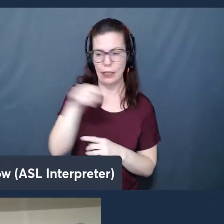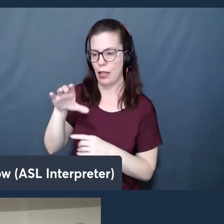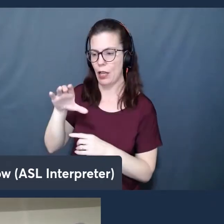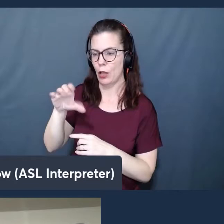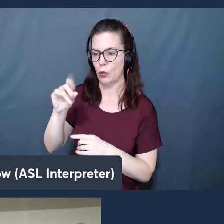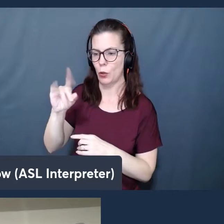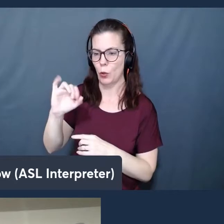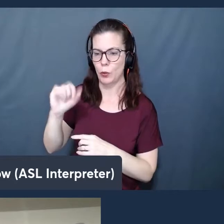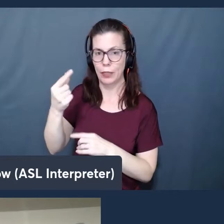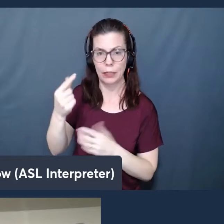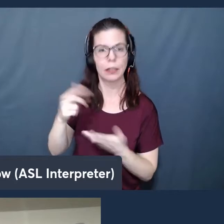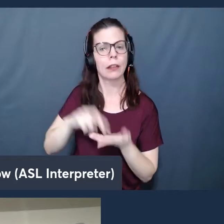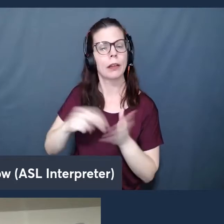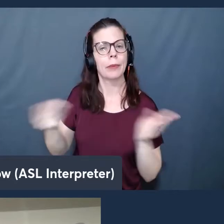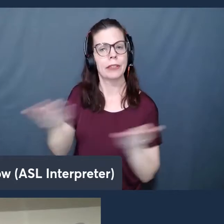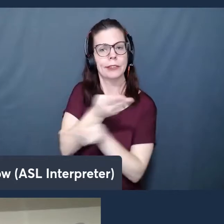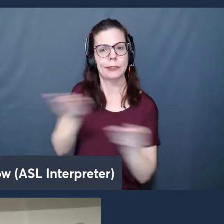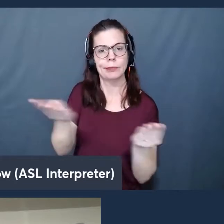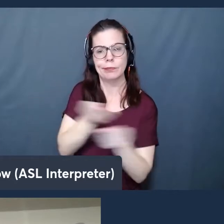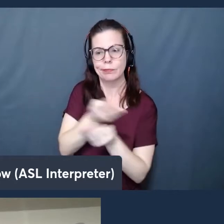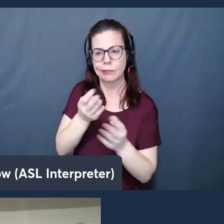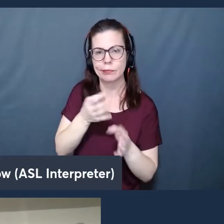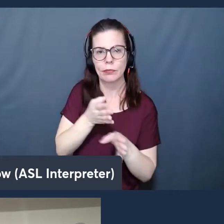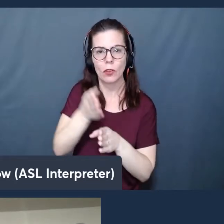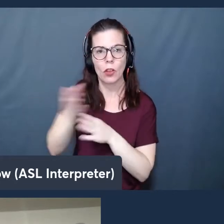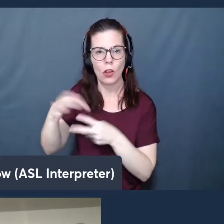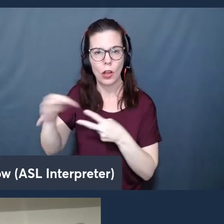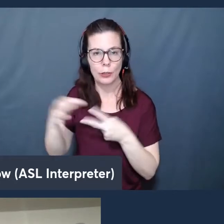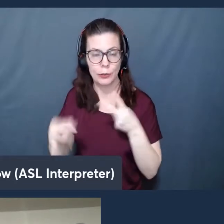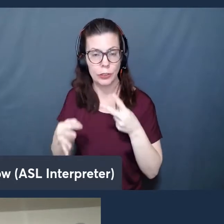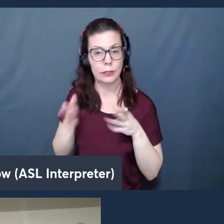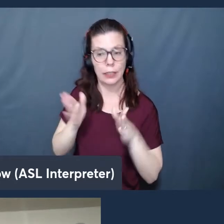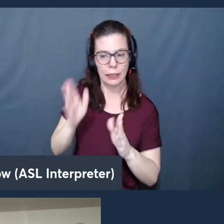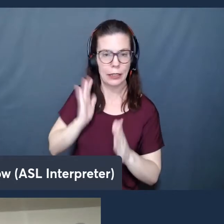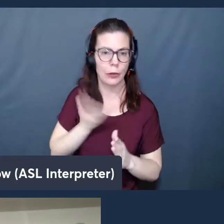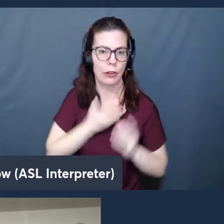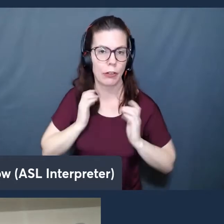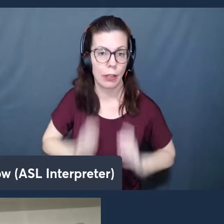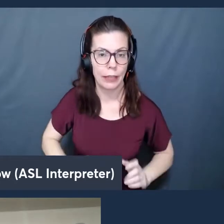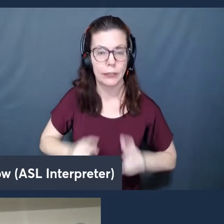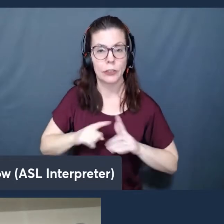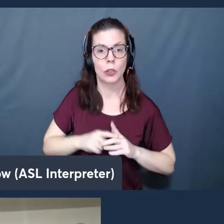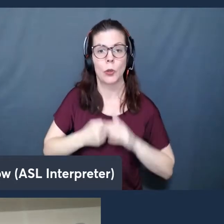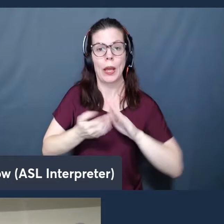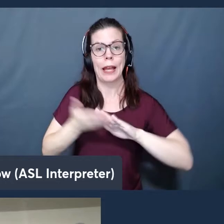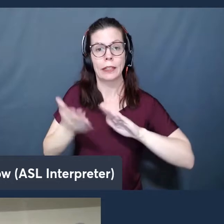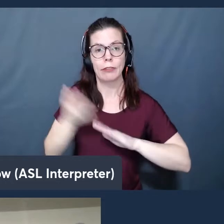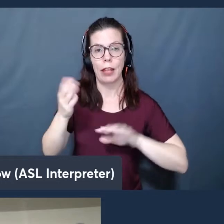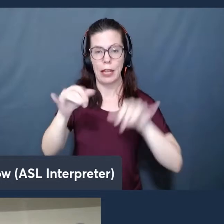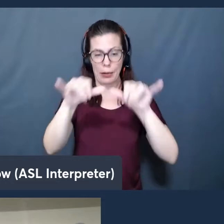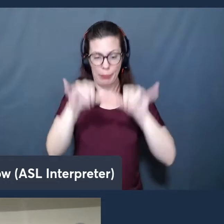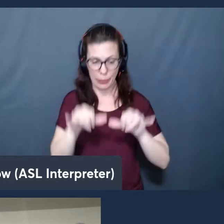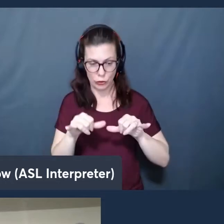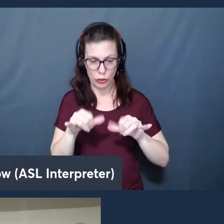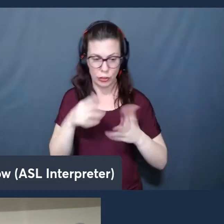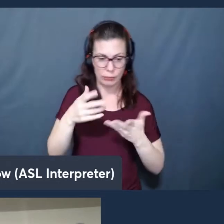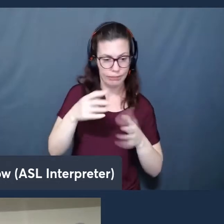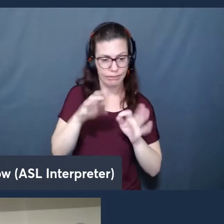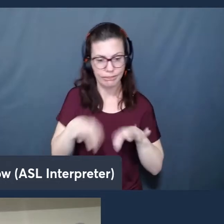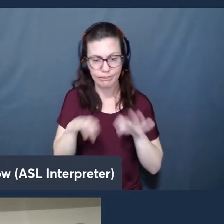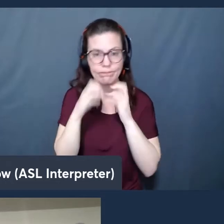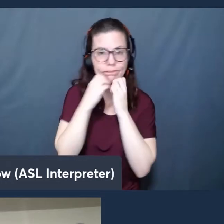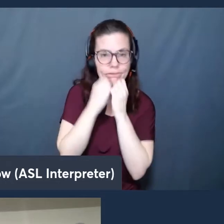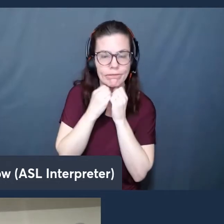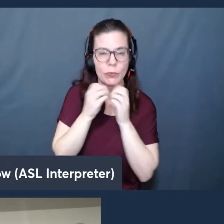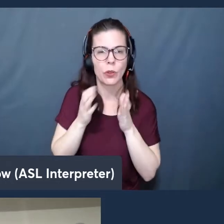enables interoperability throughout the ecosystem to enable our clients to activate and measure in a meaningful way based